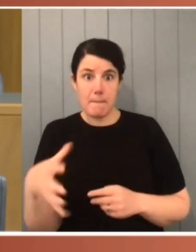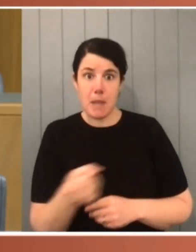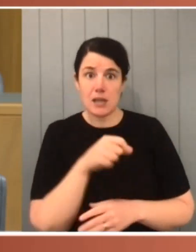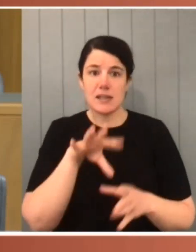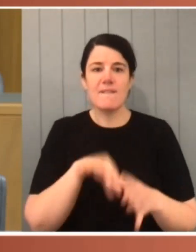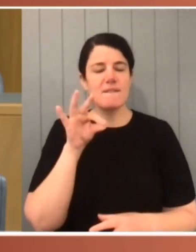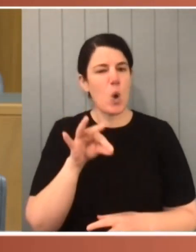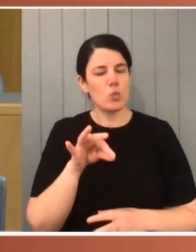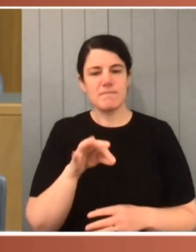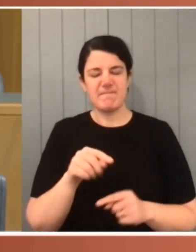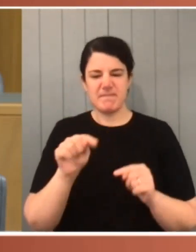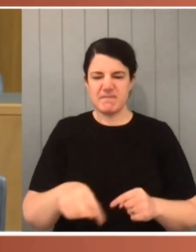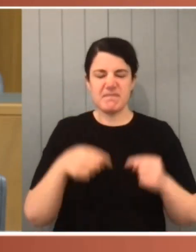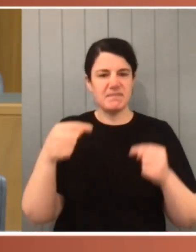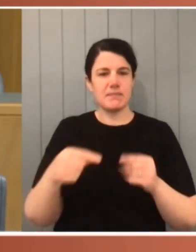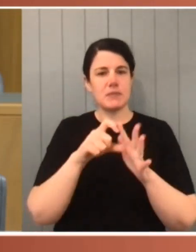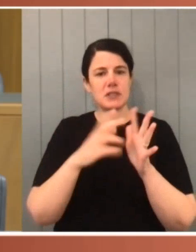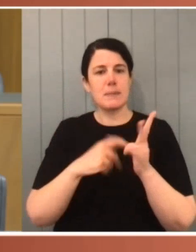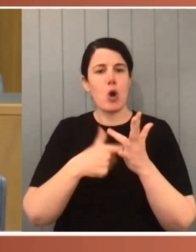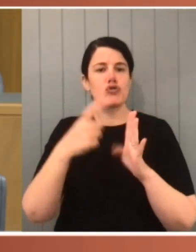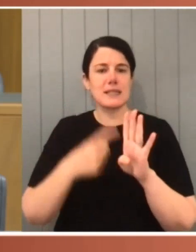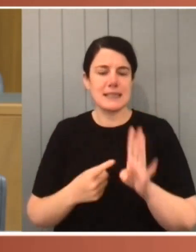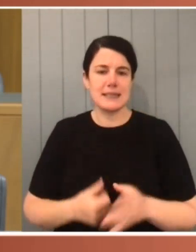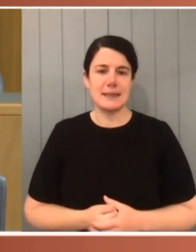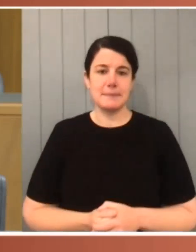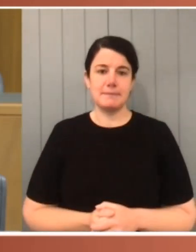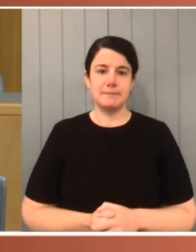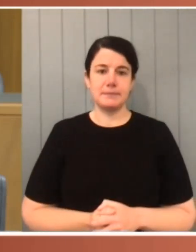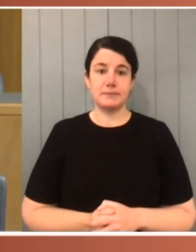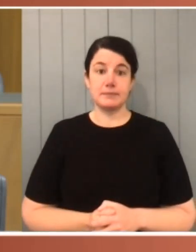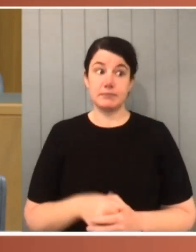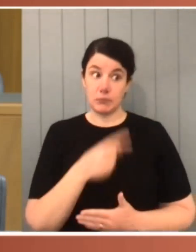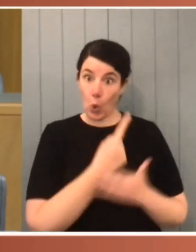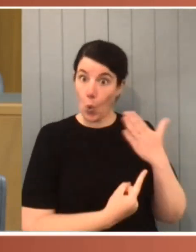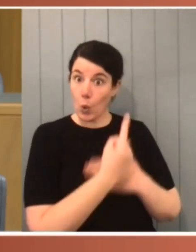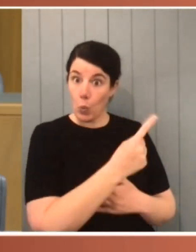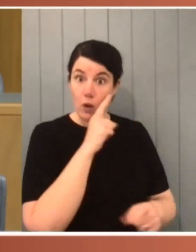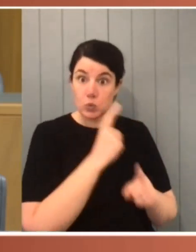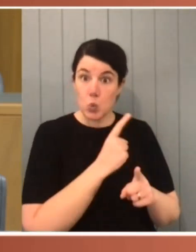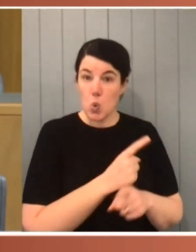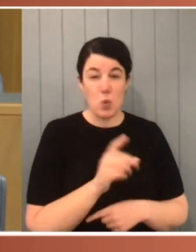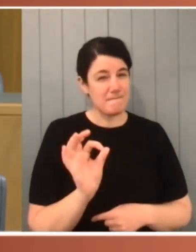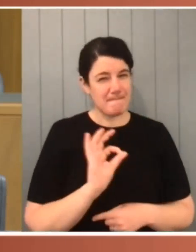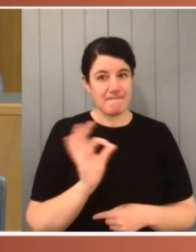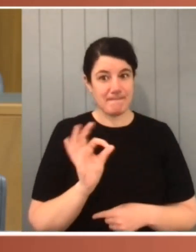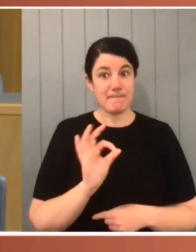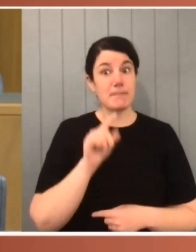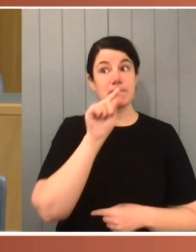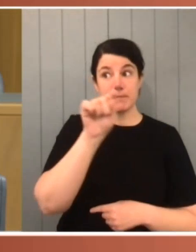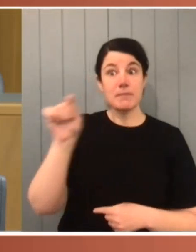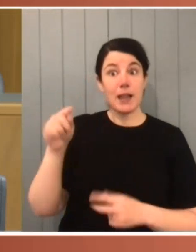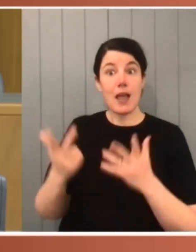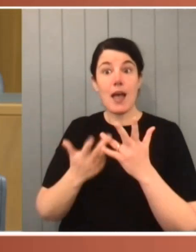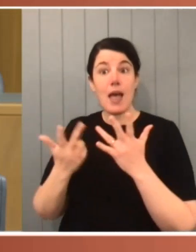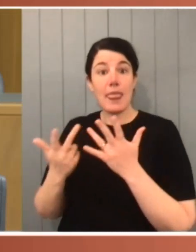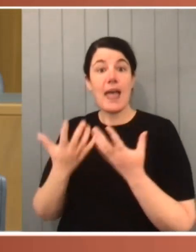democracy," unquote. But Minchin was far from alone in opposing compulsory voting on the Conservative